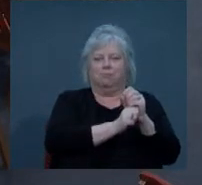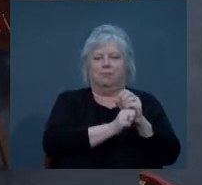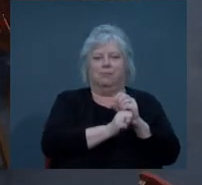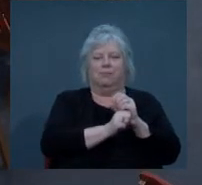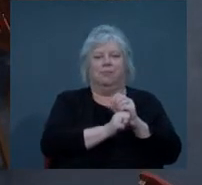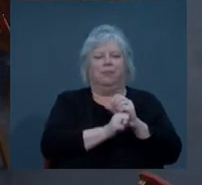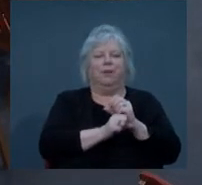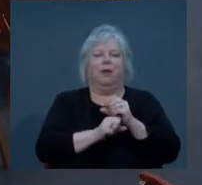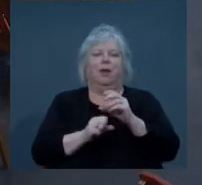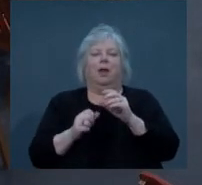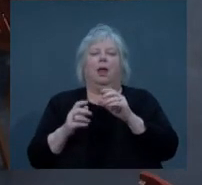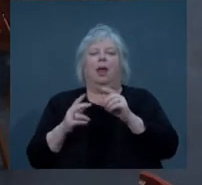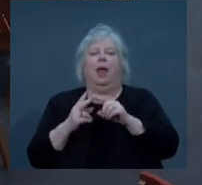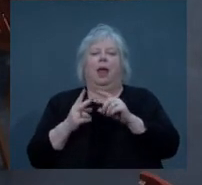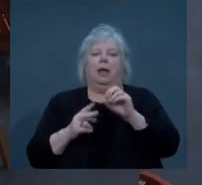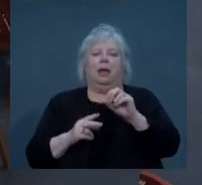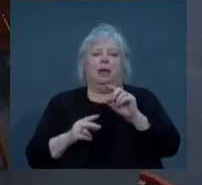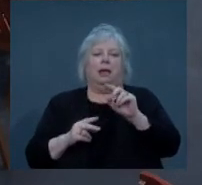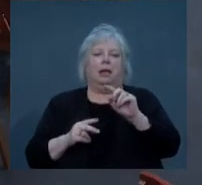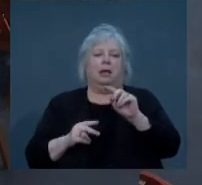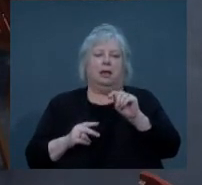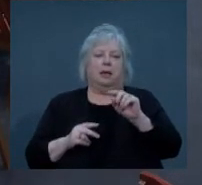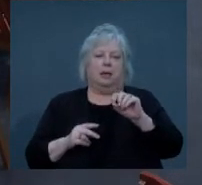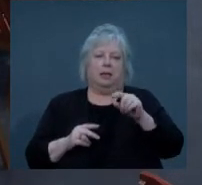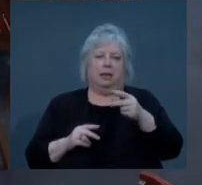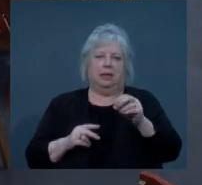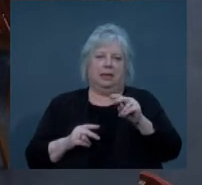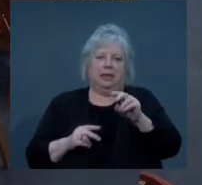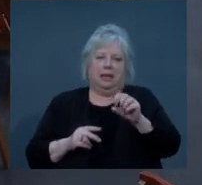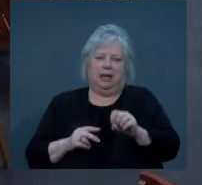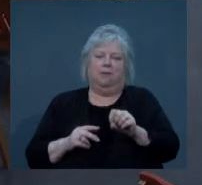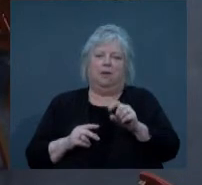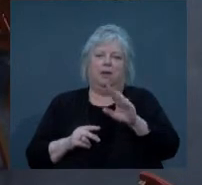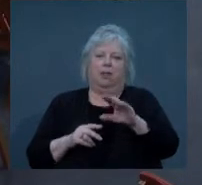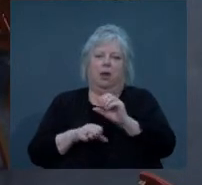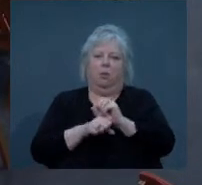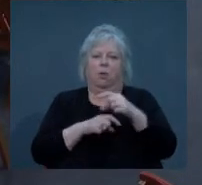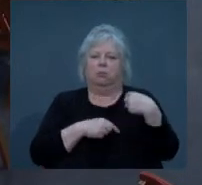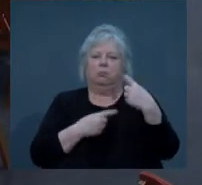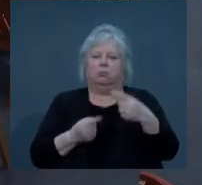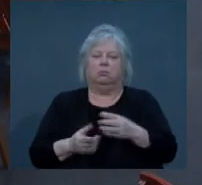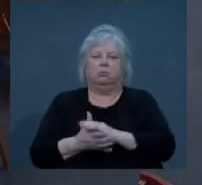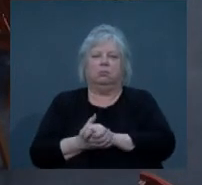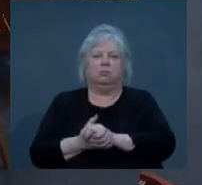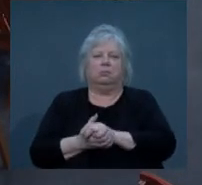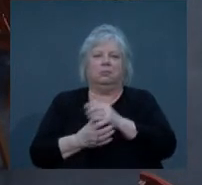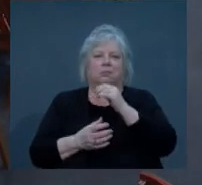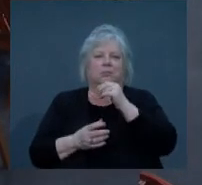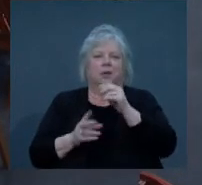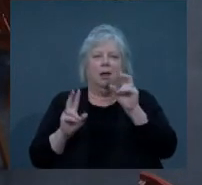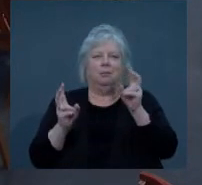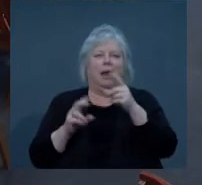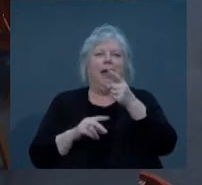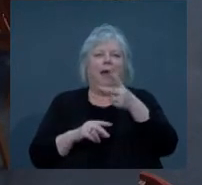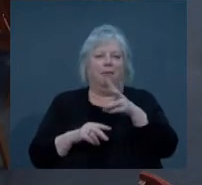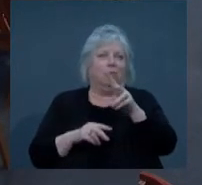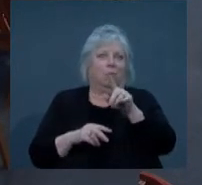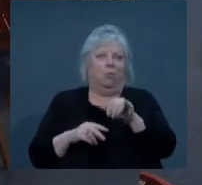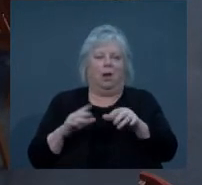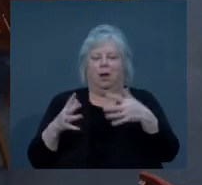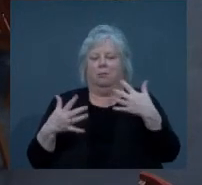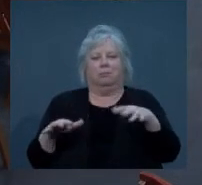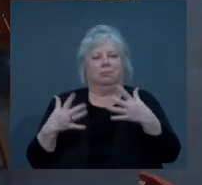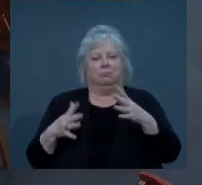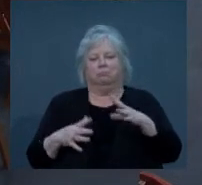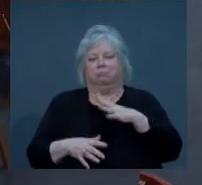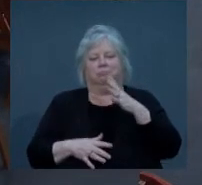don't think Stevens has ever done anything halfway. I think if there is anyone who would invest in